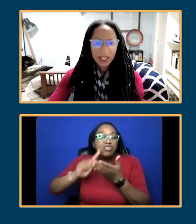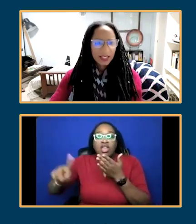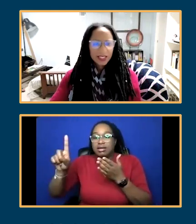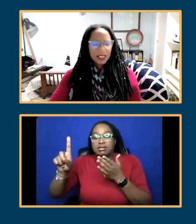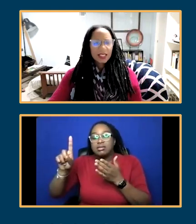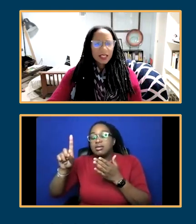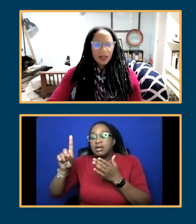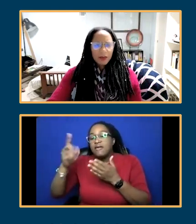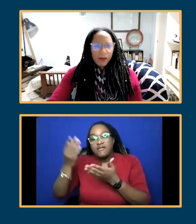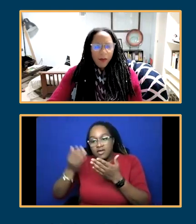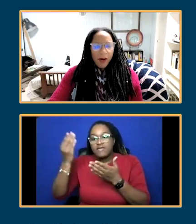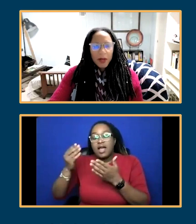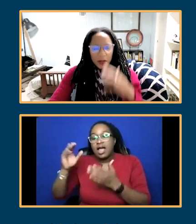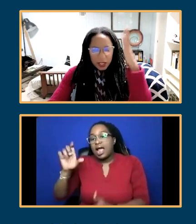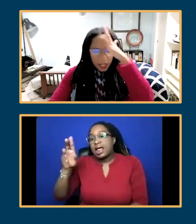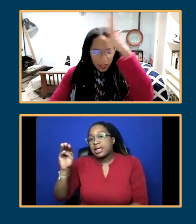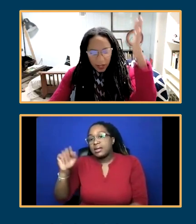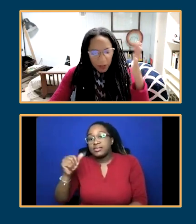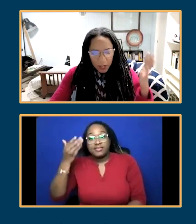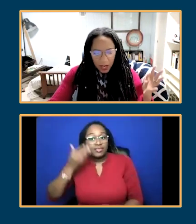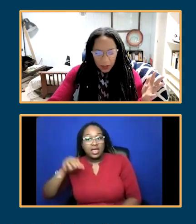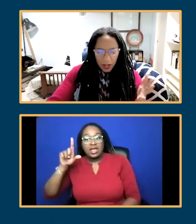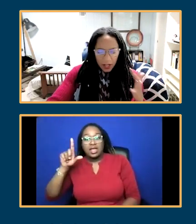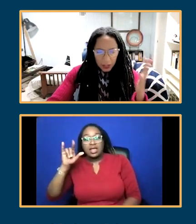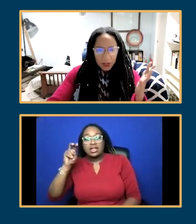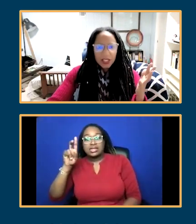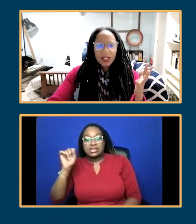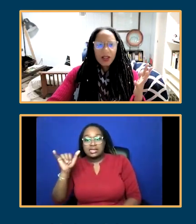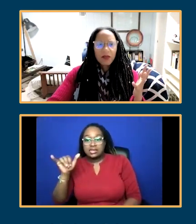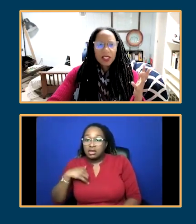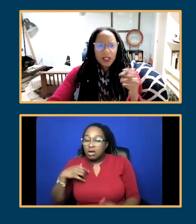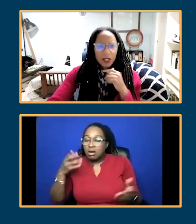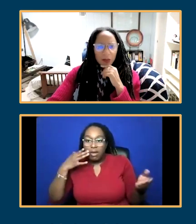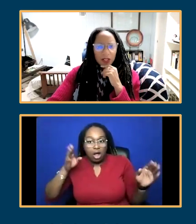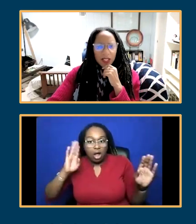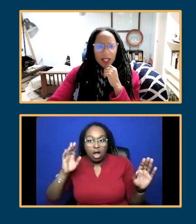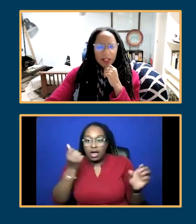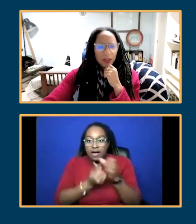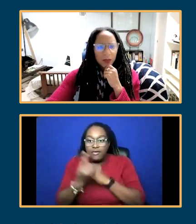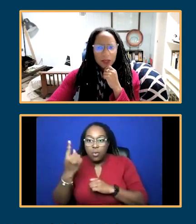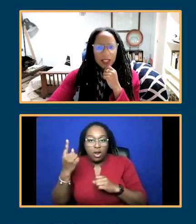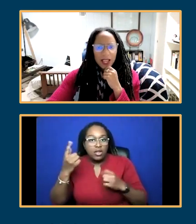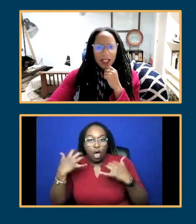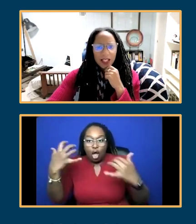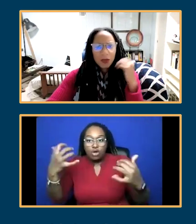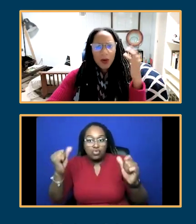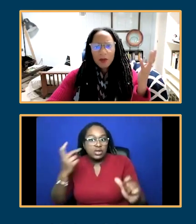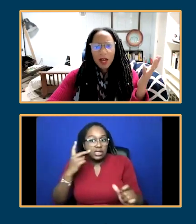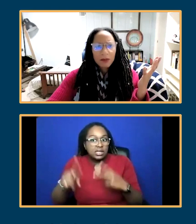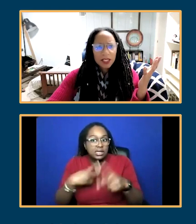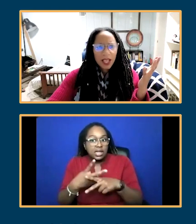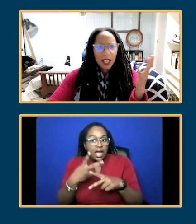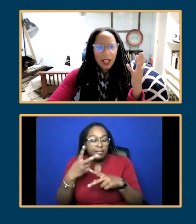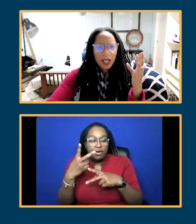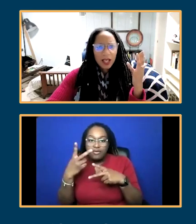Wow. This is Lindsey. Oh my goodness. Everybody out in the audience, you can see the conversation that we're going to get into today. Let's